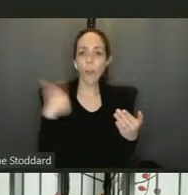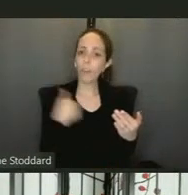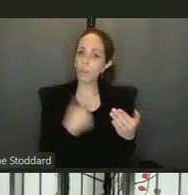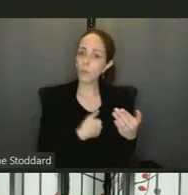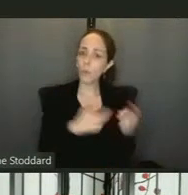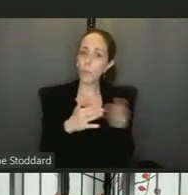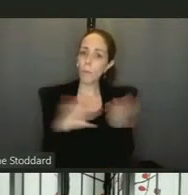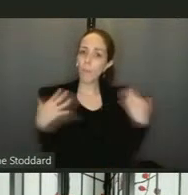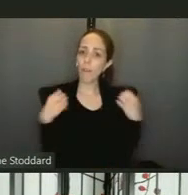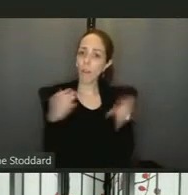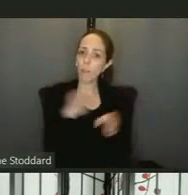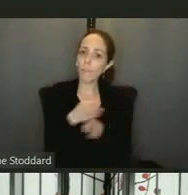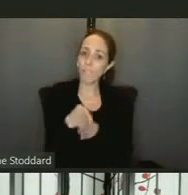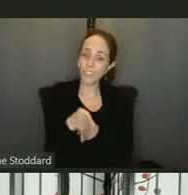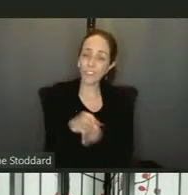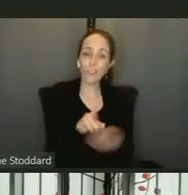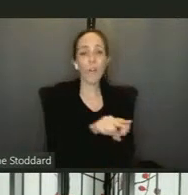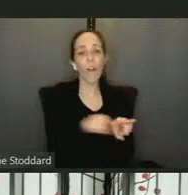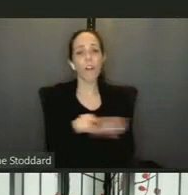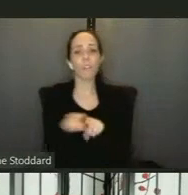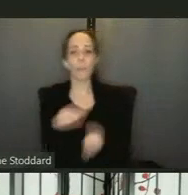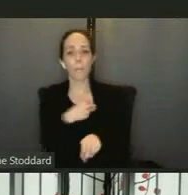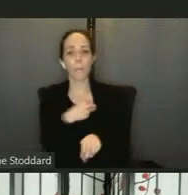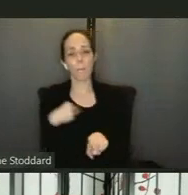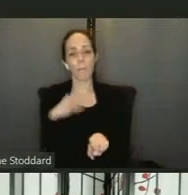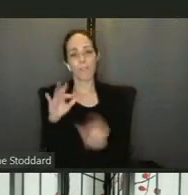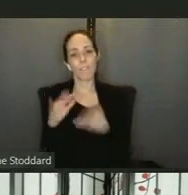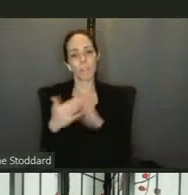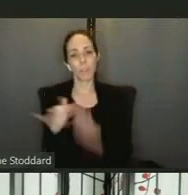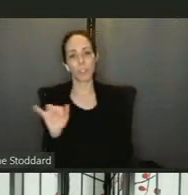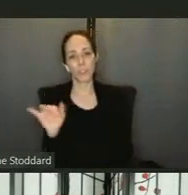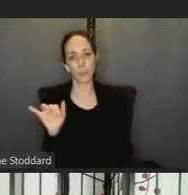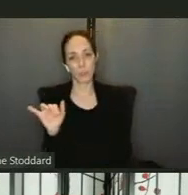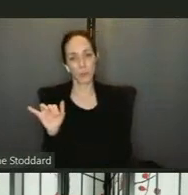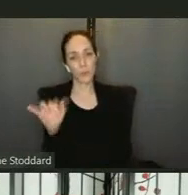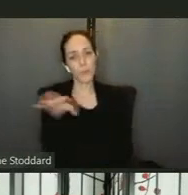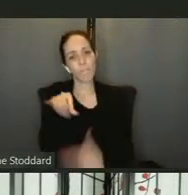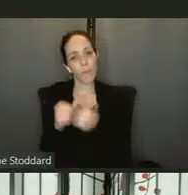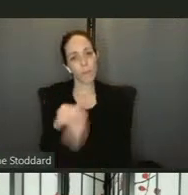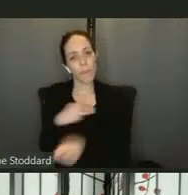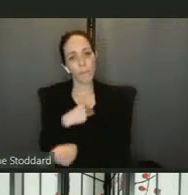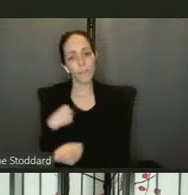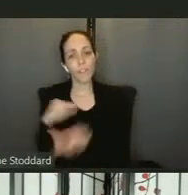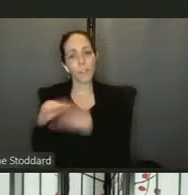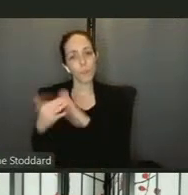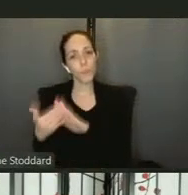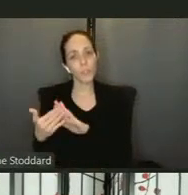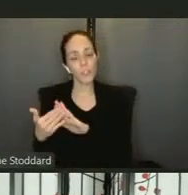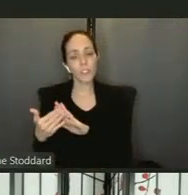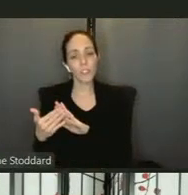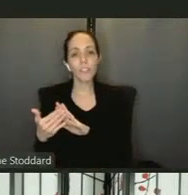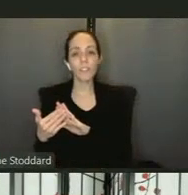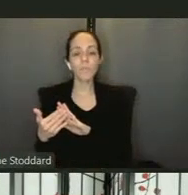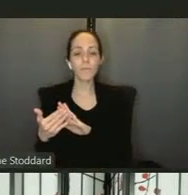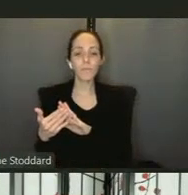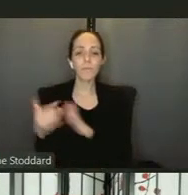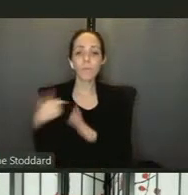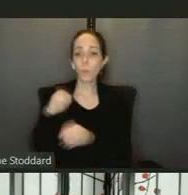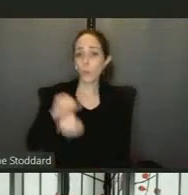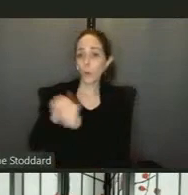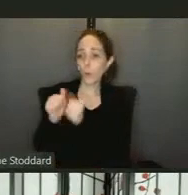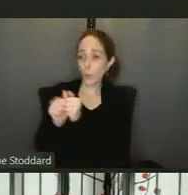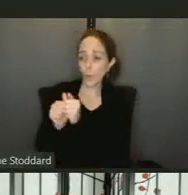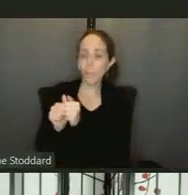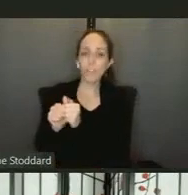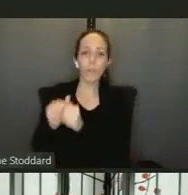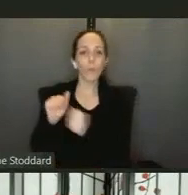health professionals, we are also members of the community that we work for and work with and work on behalf of.